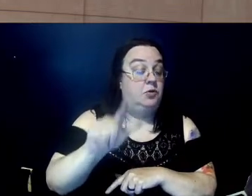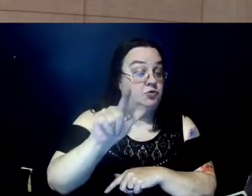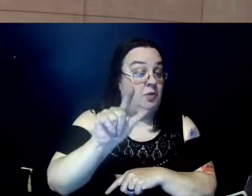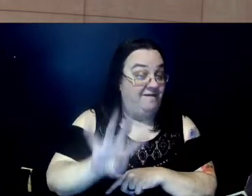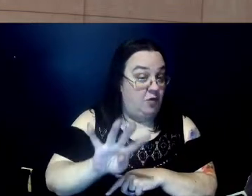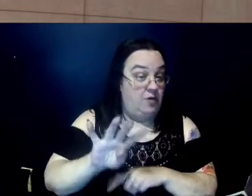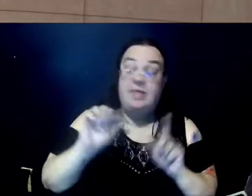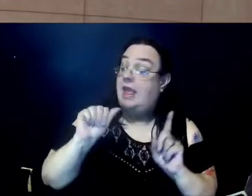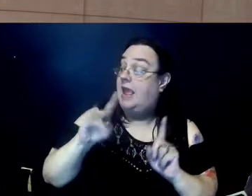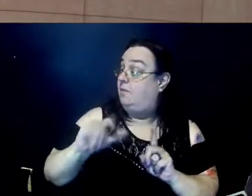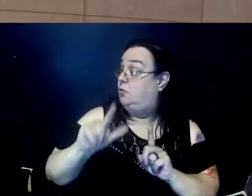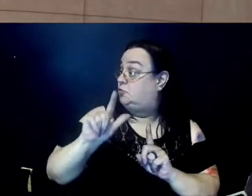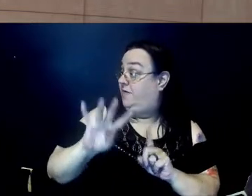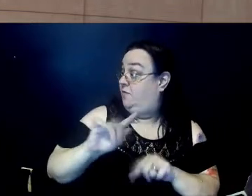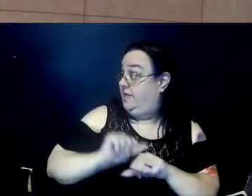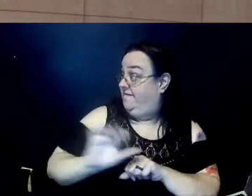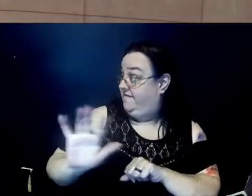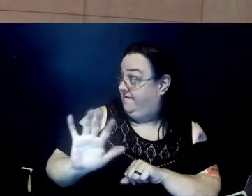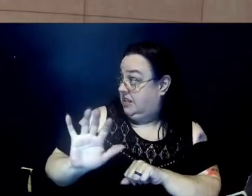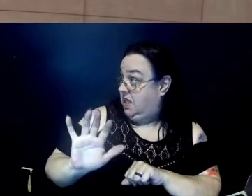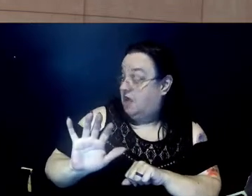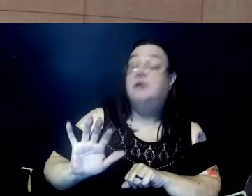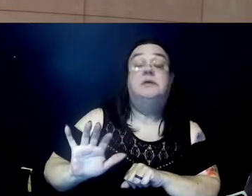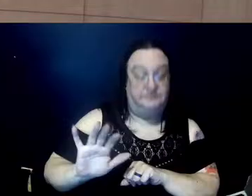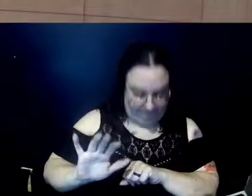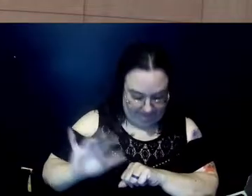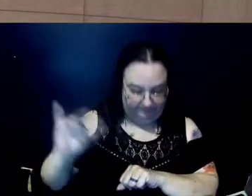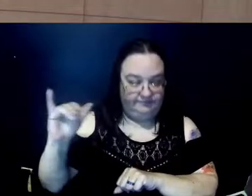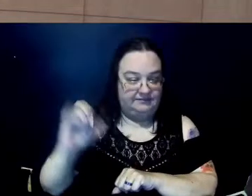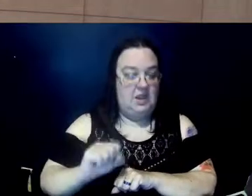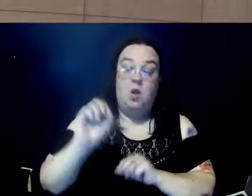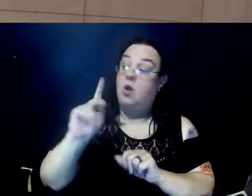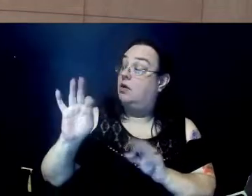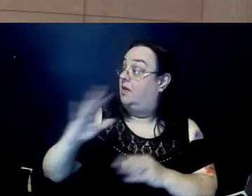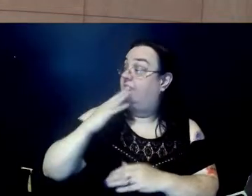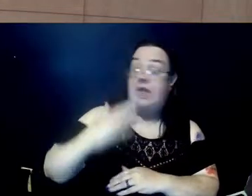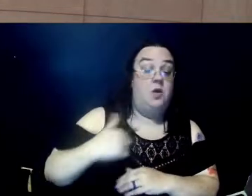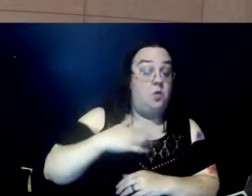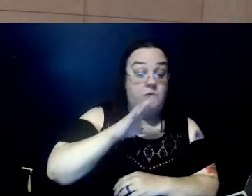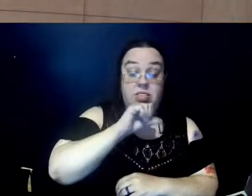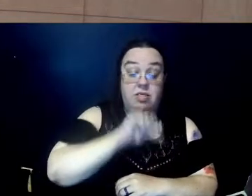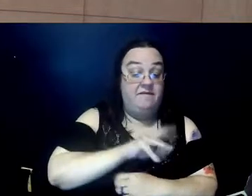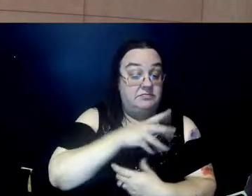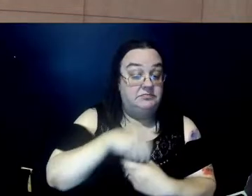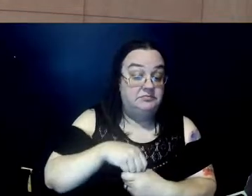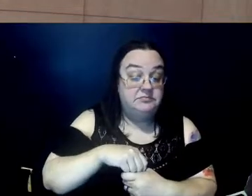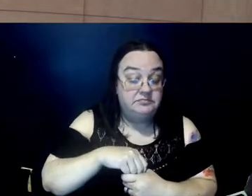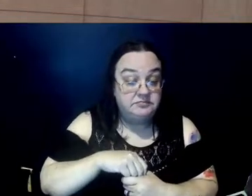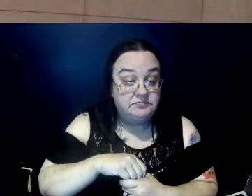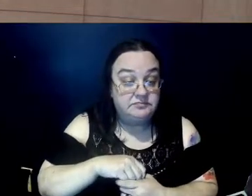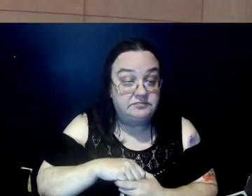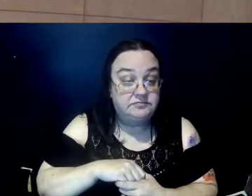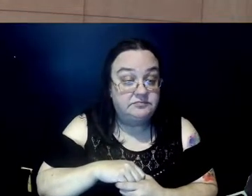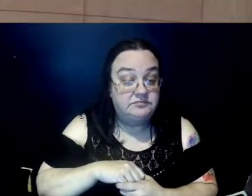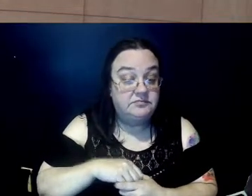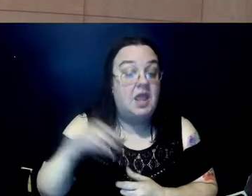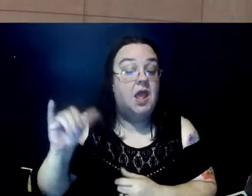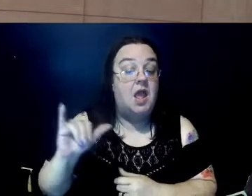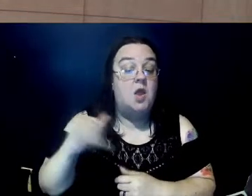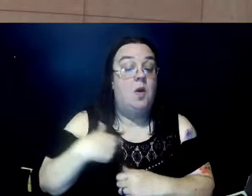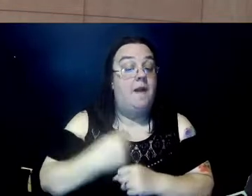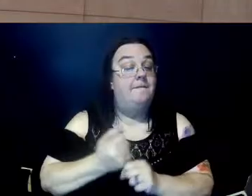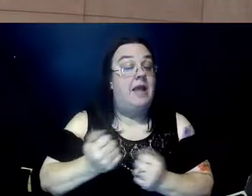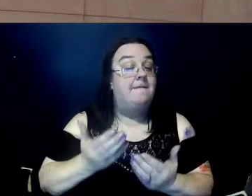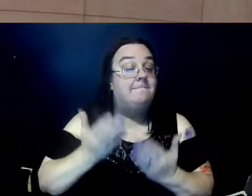April 24th at 5 o'clock. Yes. Thank you. I would love. Also want to set a motion. Go